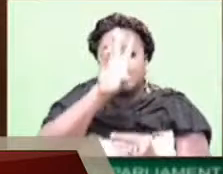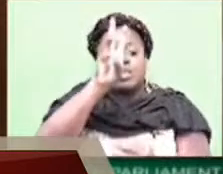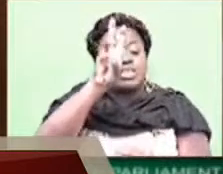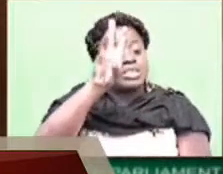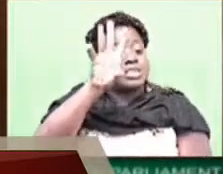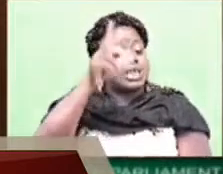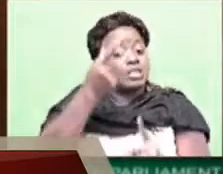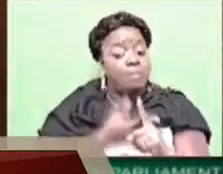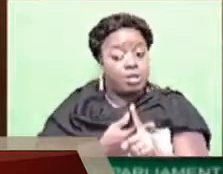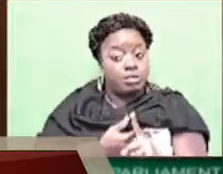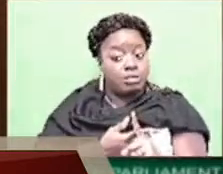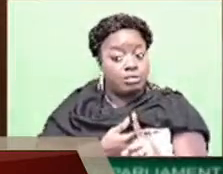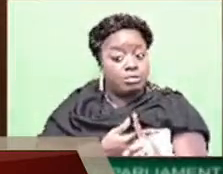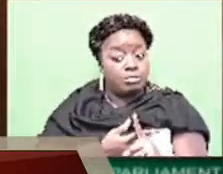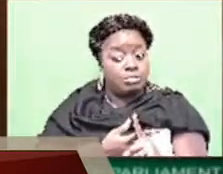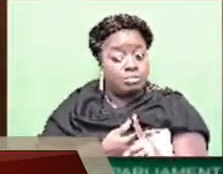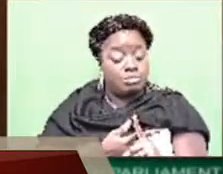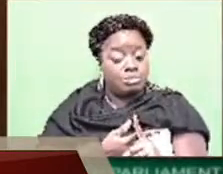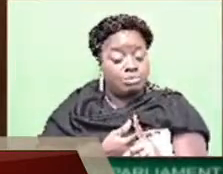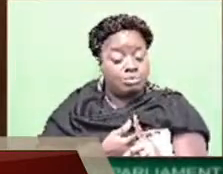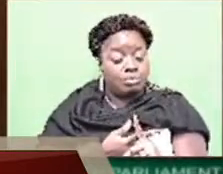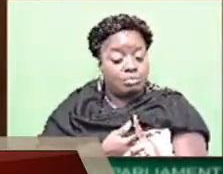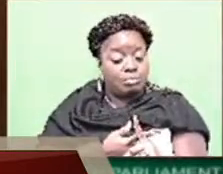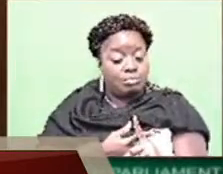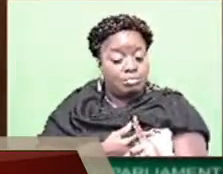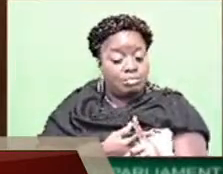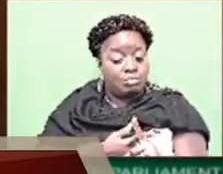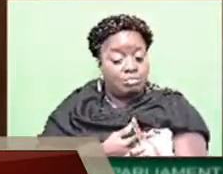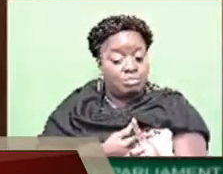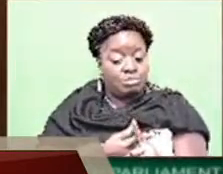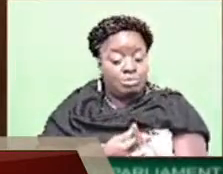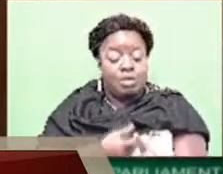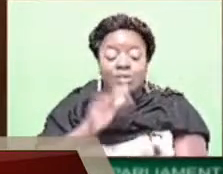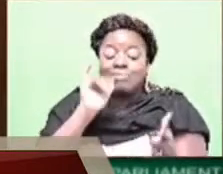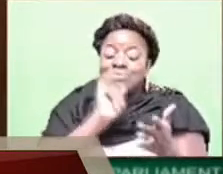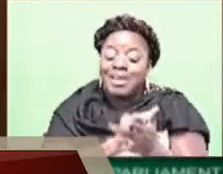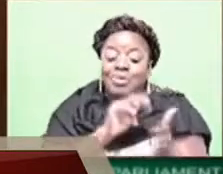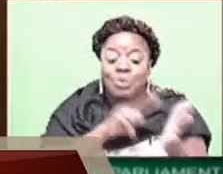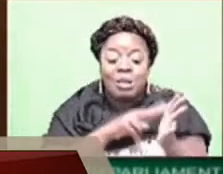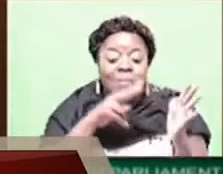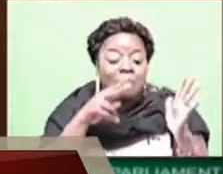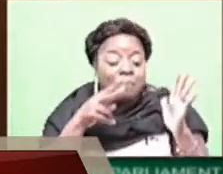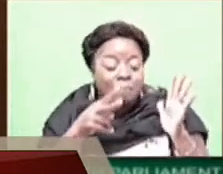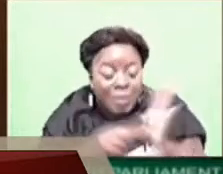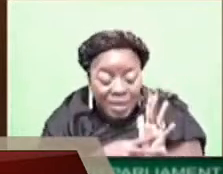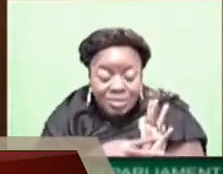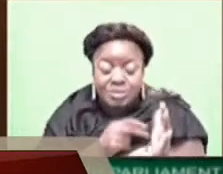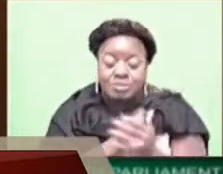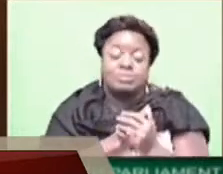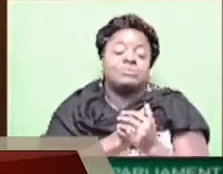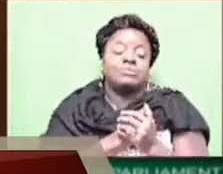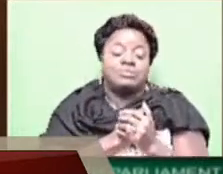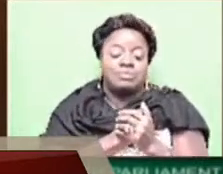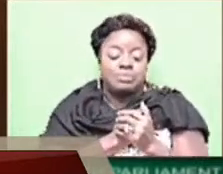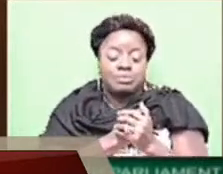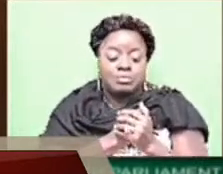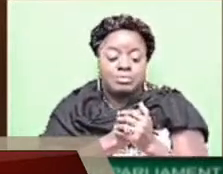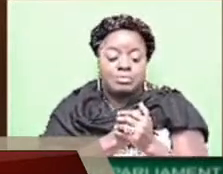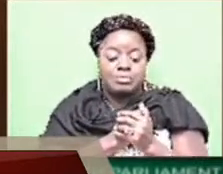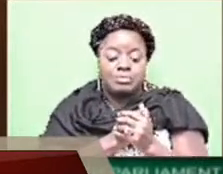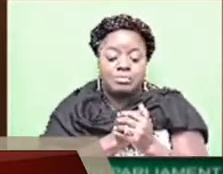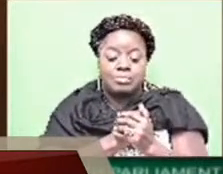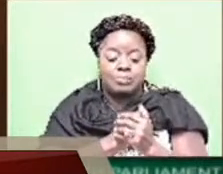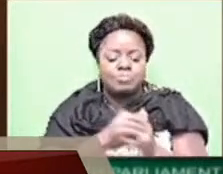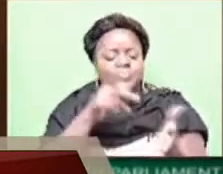for, quite simply put, a formula for fixed penalty regime. That formula is